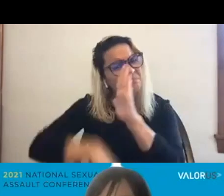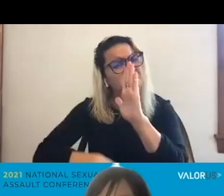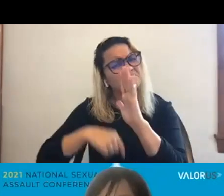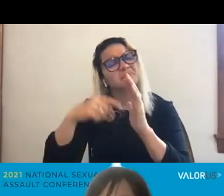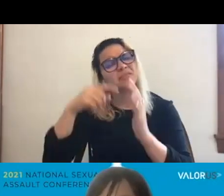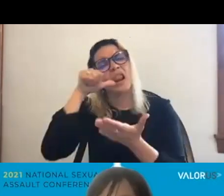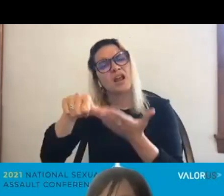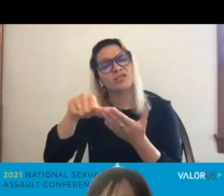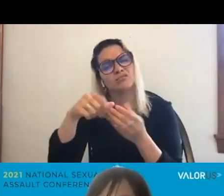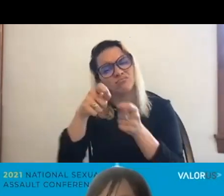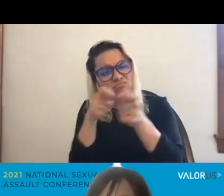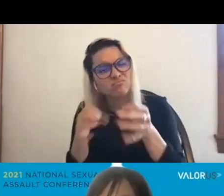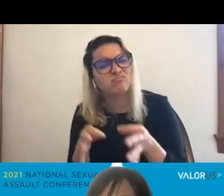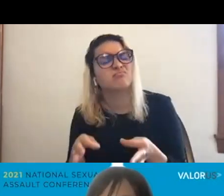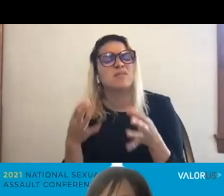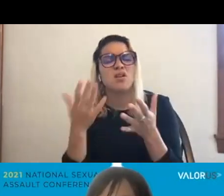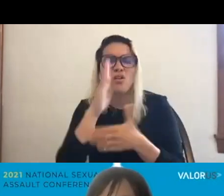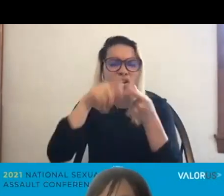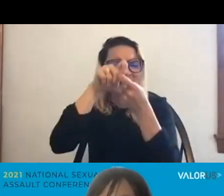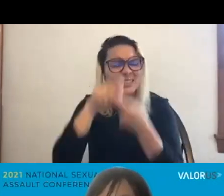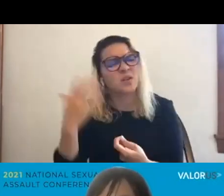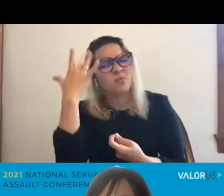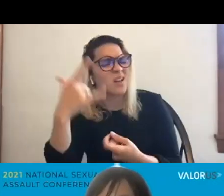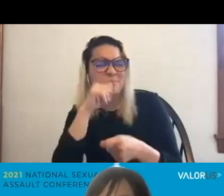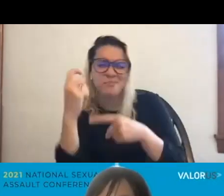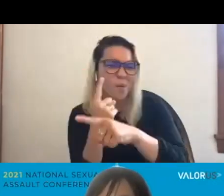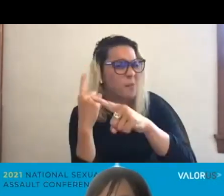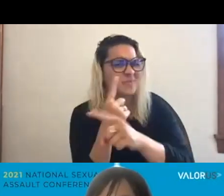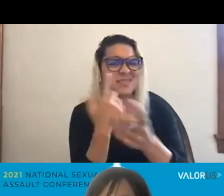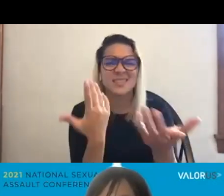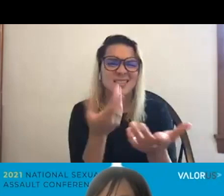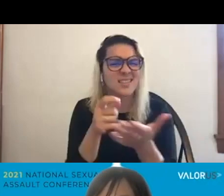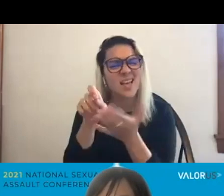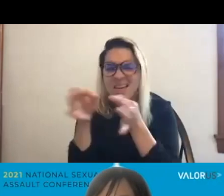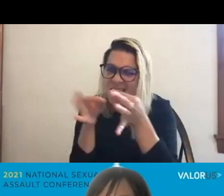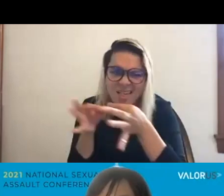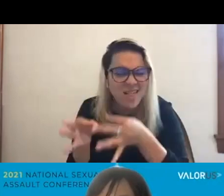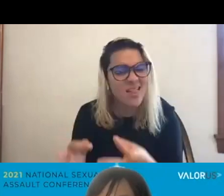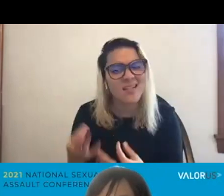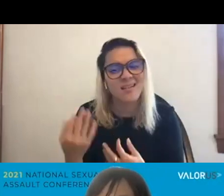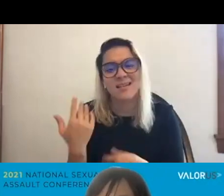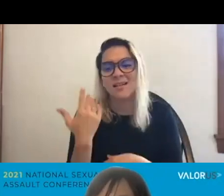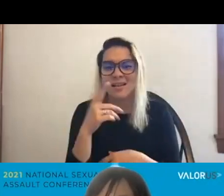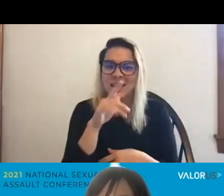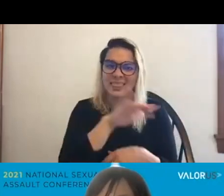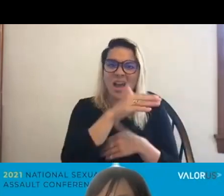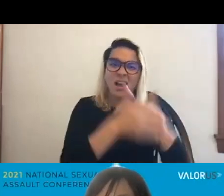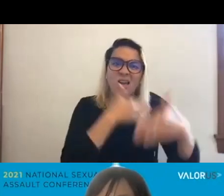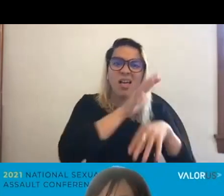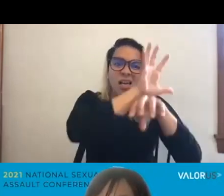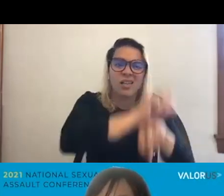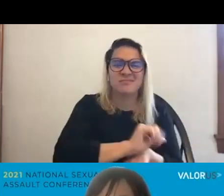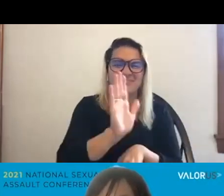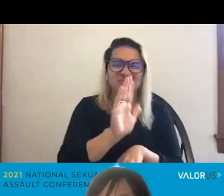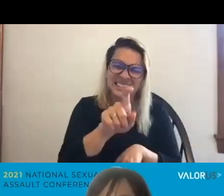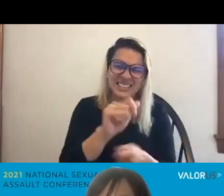this was inappropriate and why we needed to change this practice, and